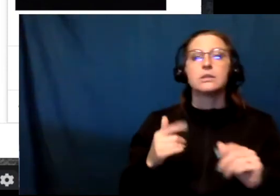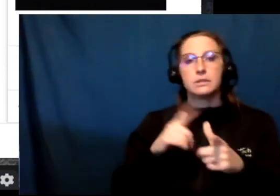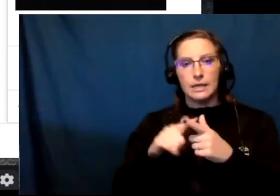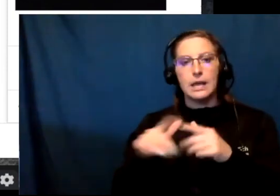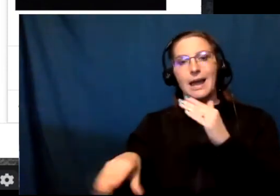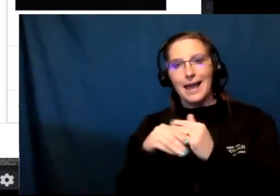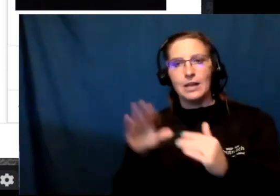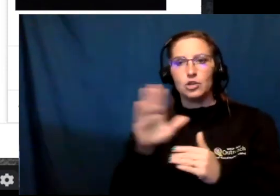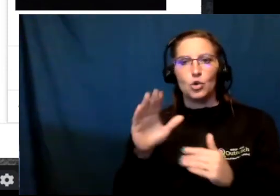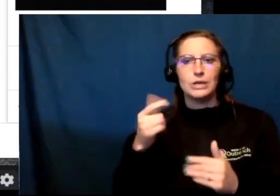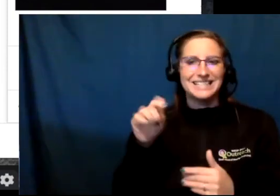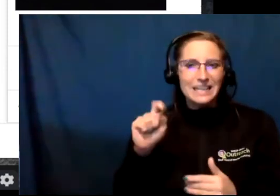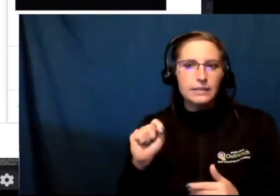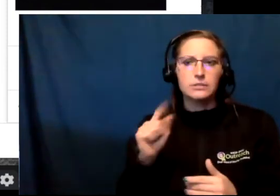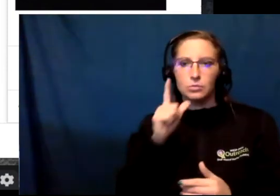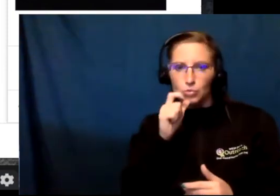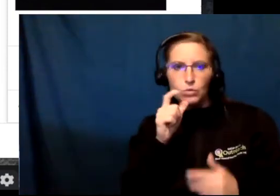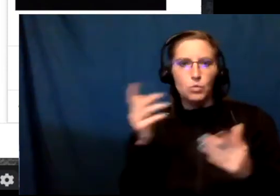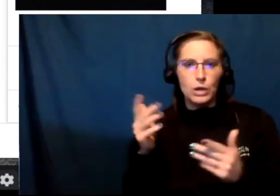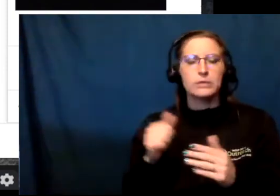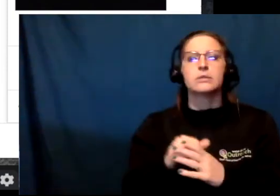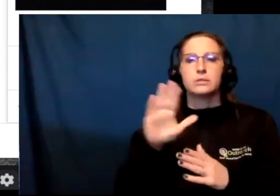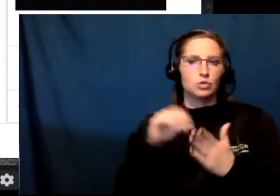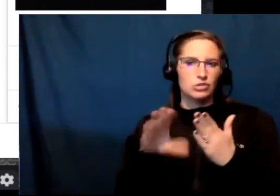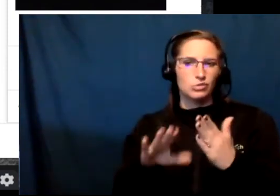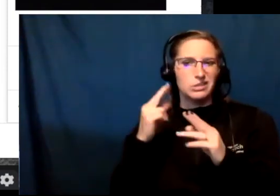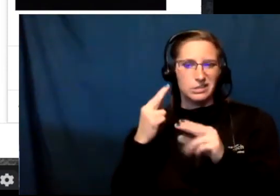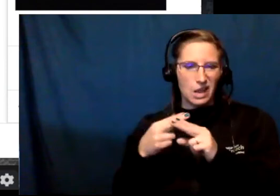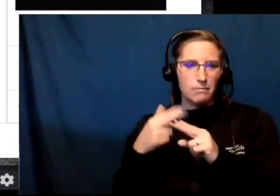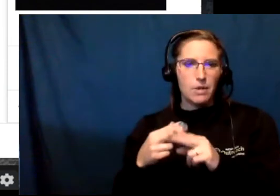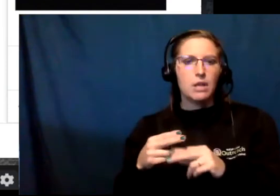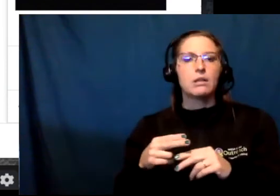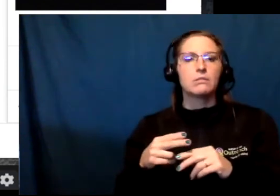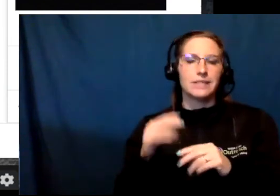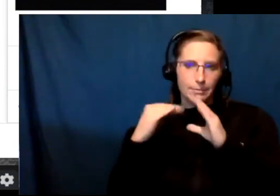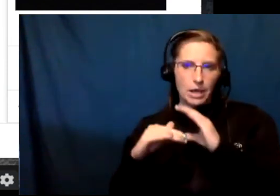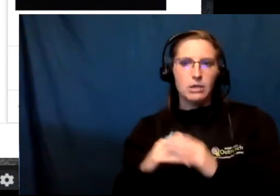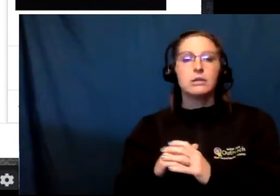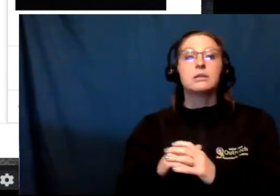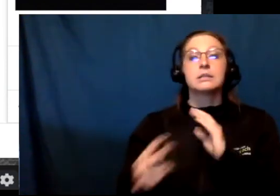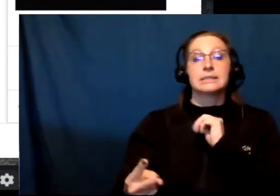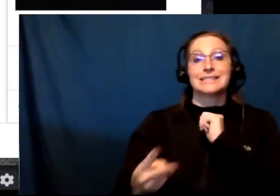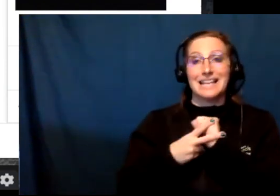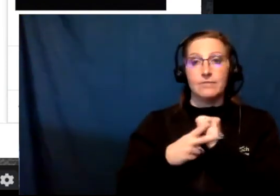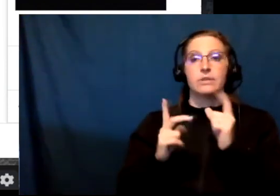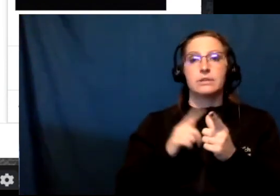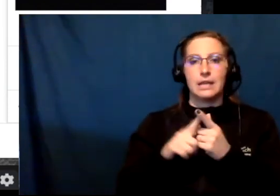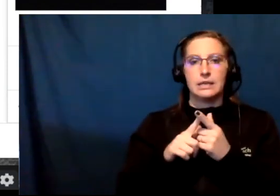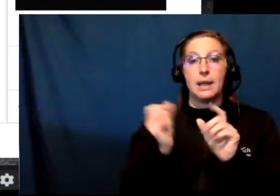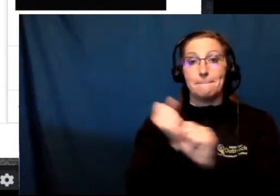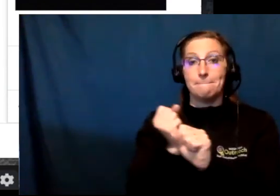your guest or whatnot, your student. And then when you hit save, now what that does is it